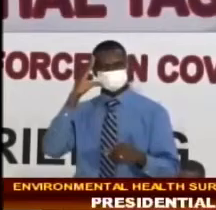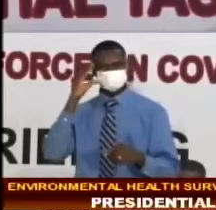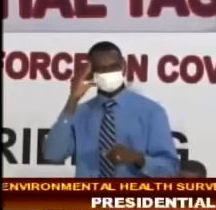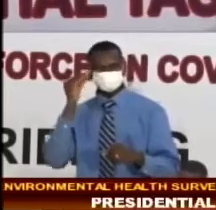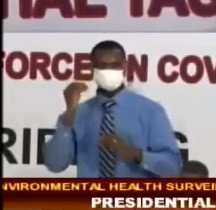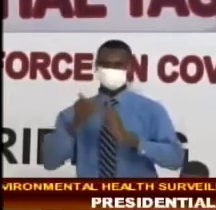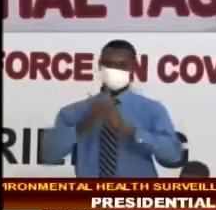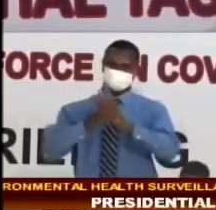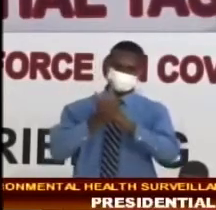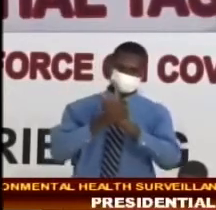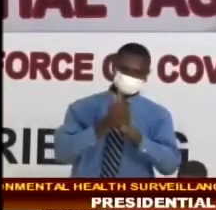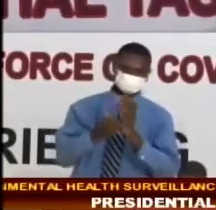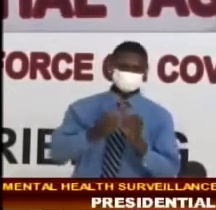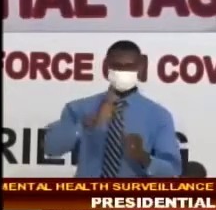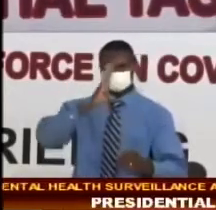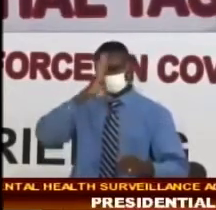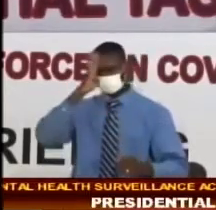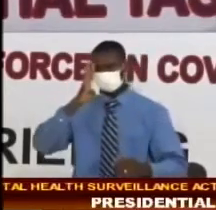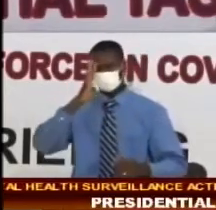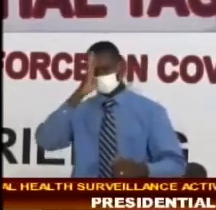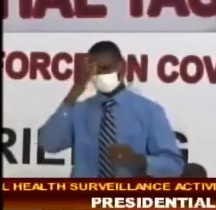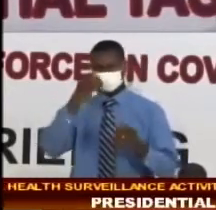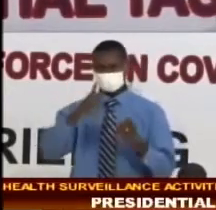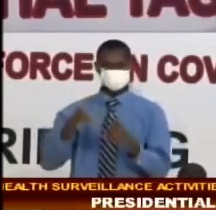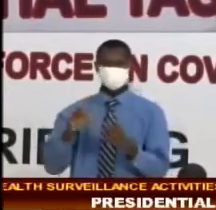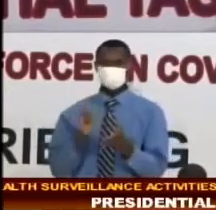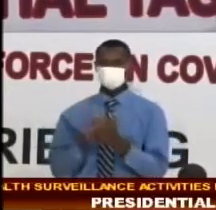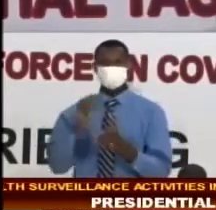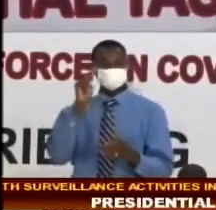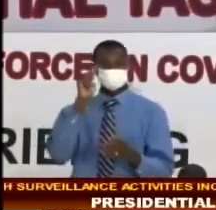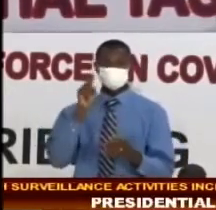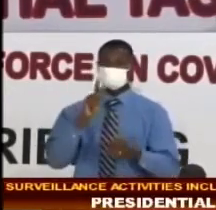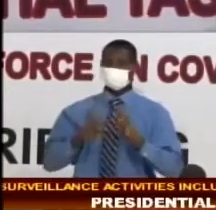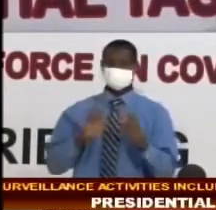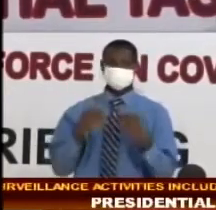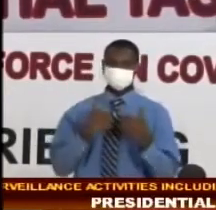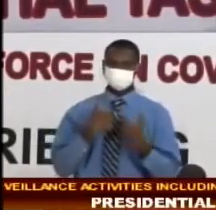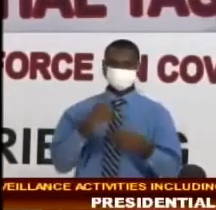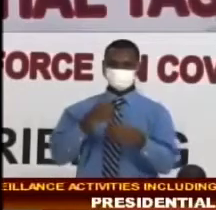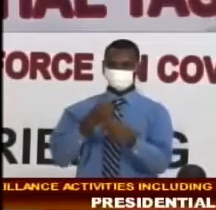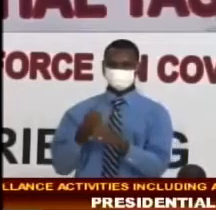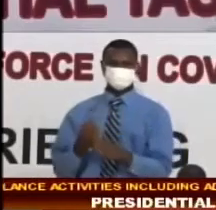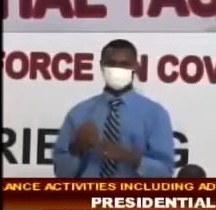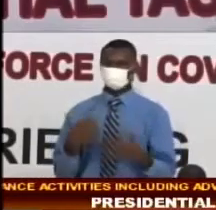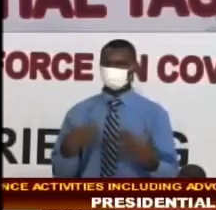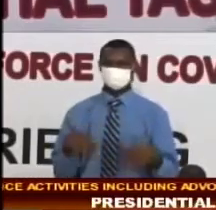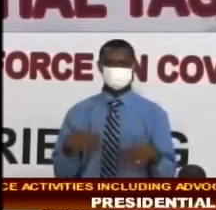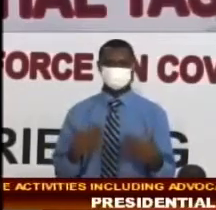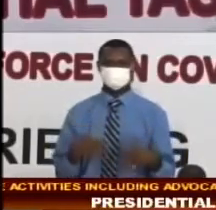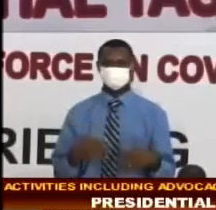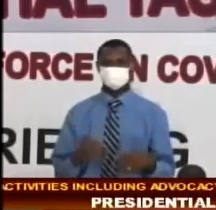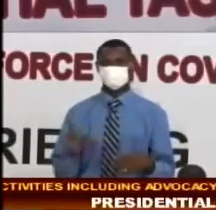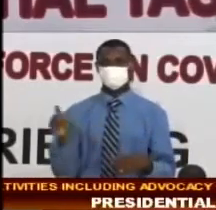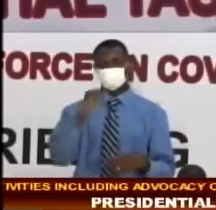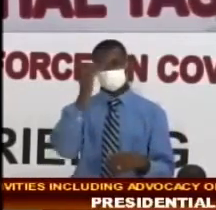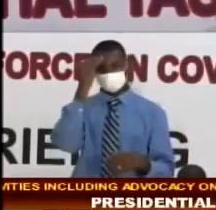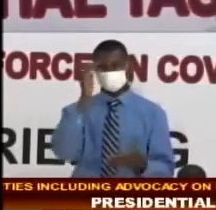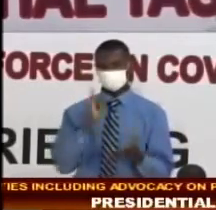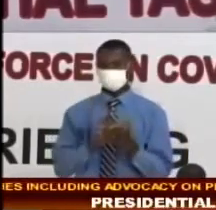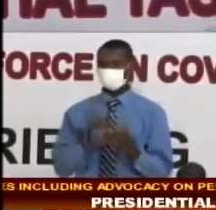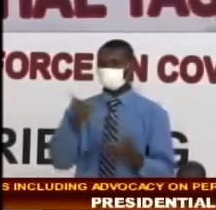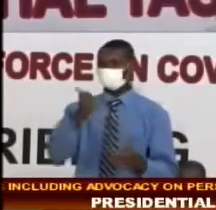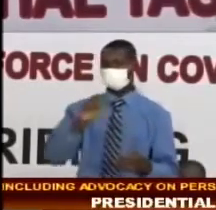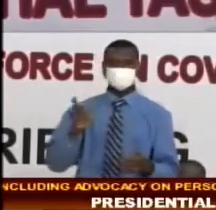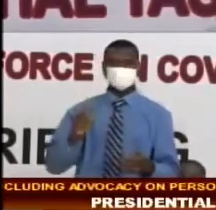and innovations that have been demonstrated by Nigerians. But you know, like anywhere in the world,